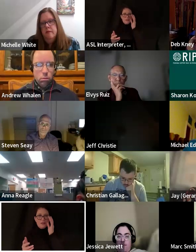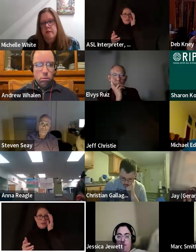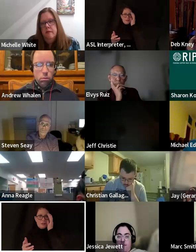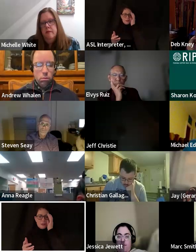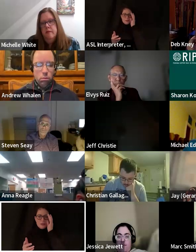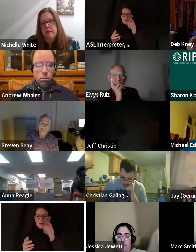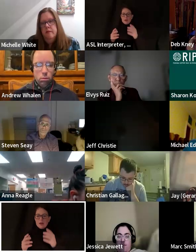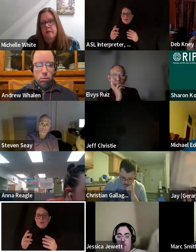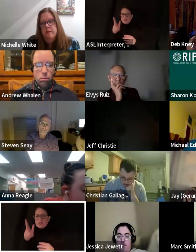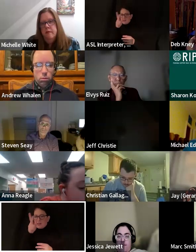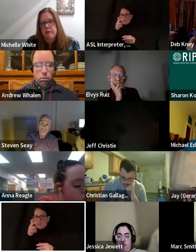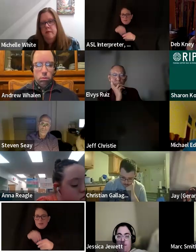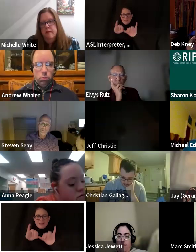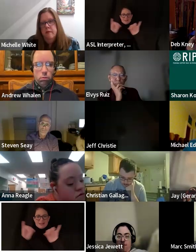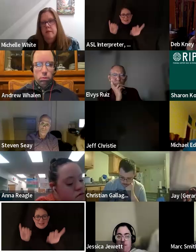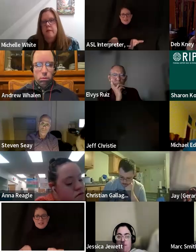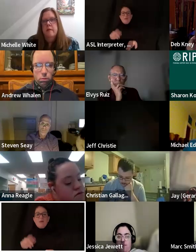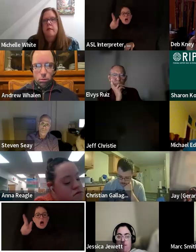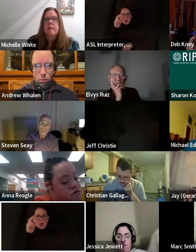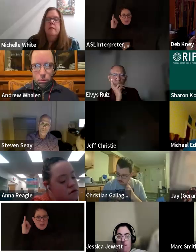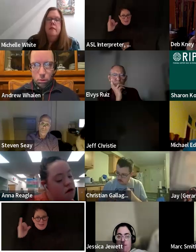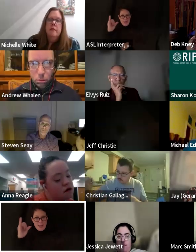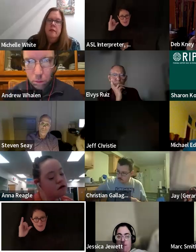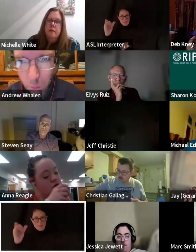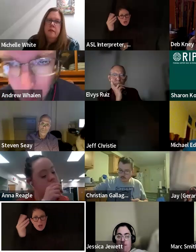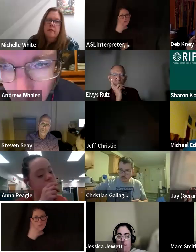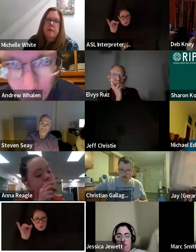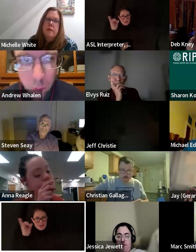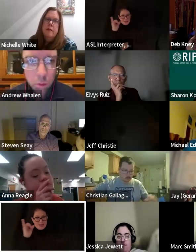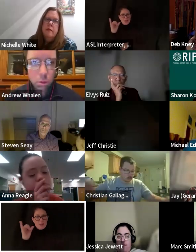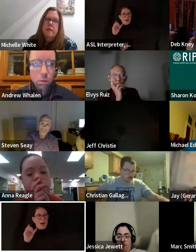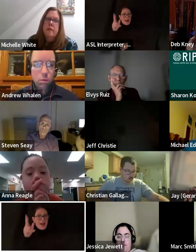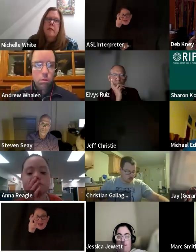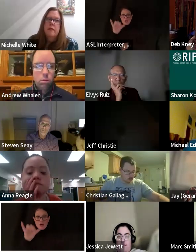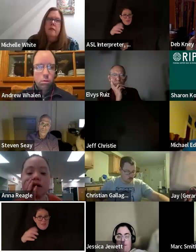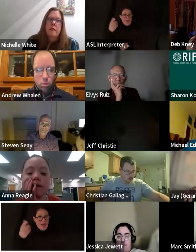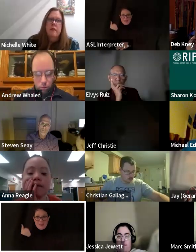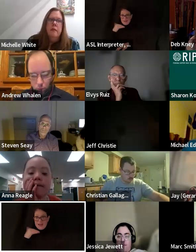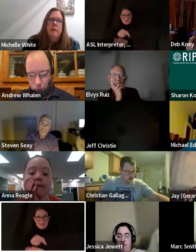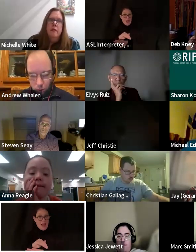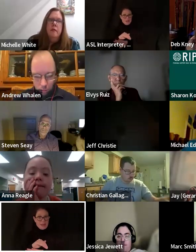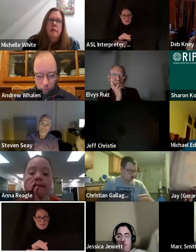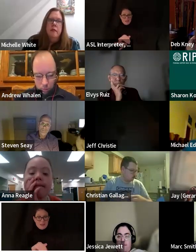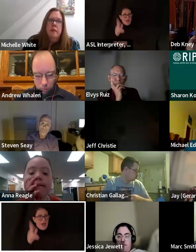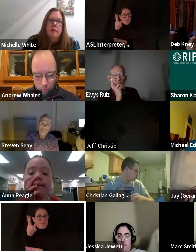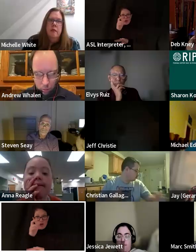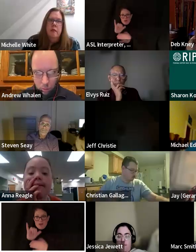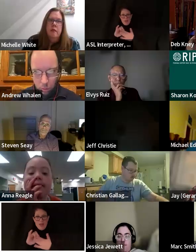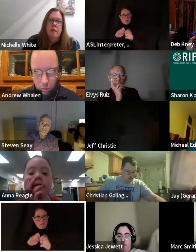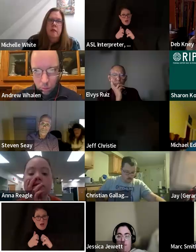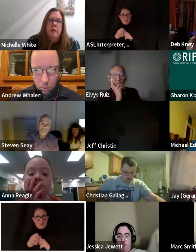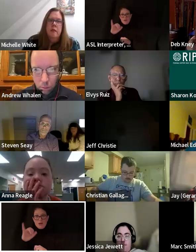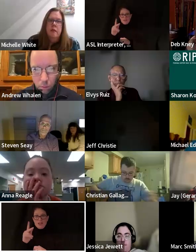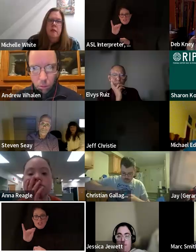It's apparently a glitch in the system. I've heard that as well. Yeah. Okay. I didn't hear that last night. I haven't heard that. Jackie,